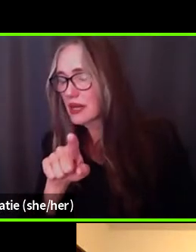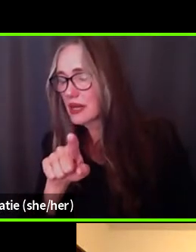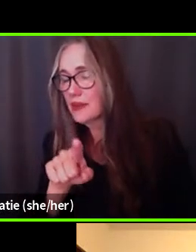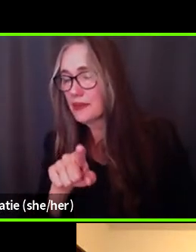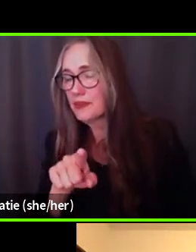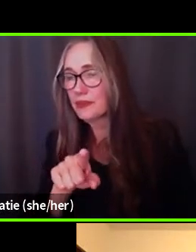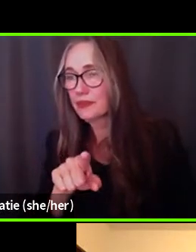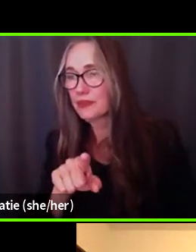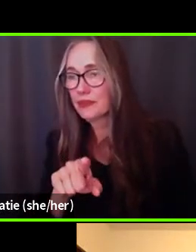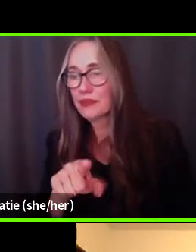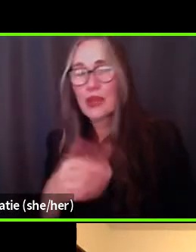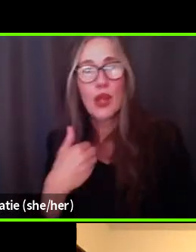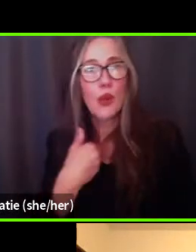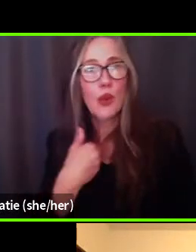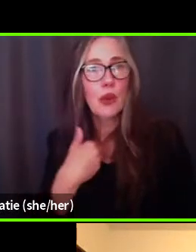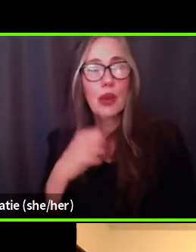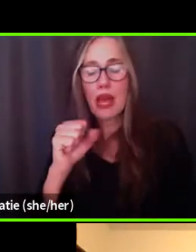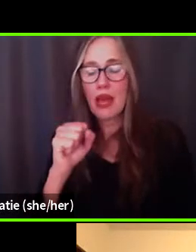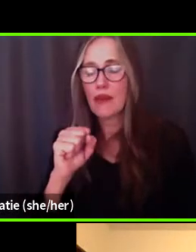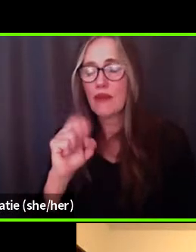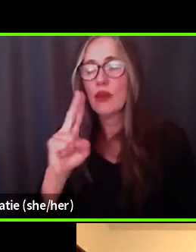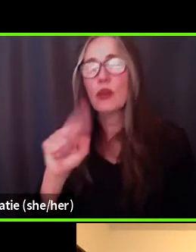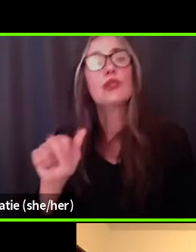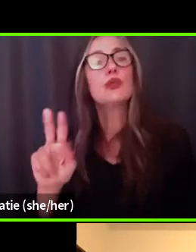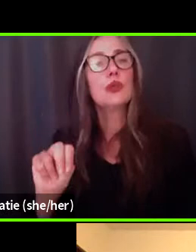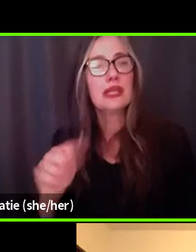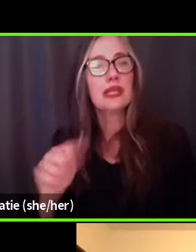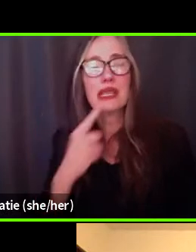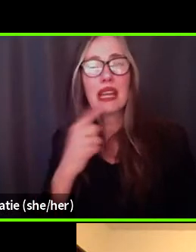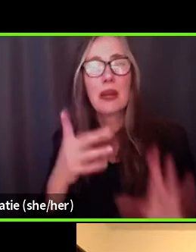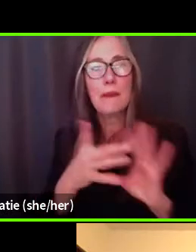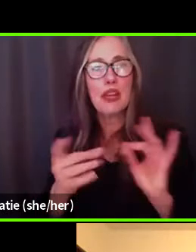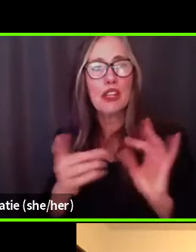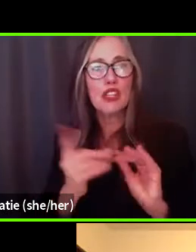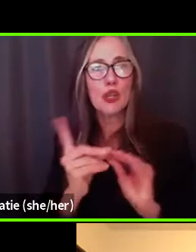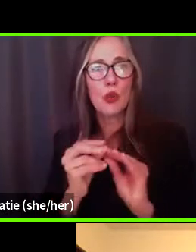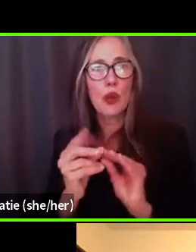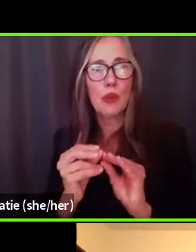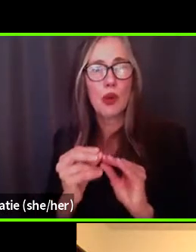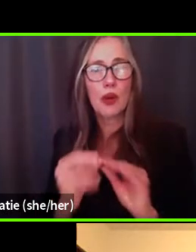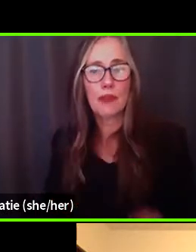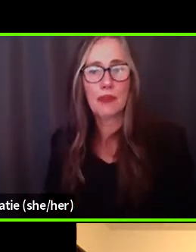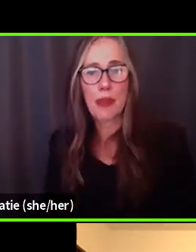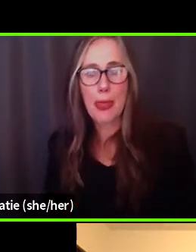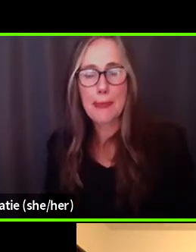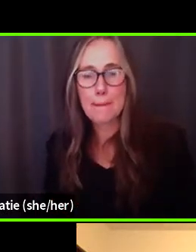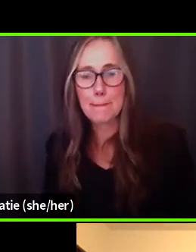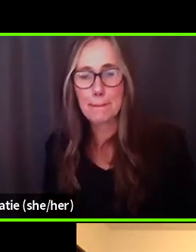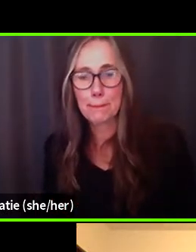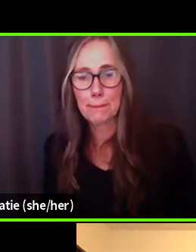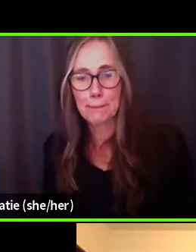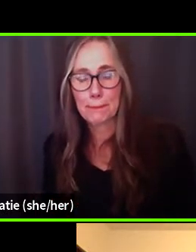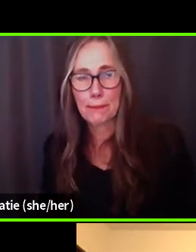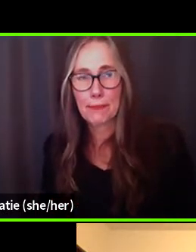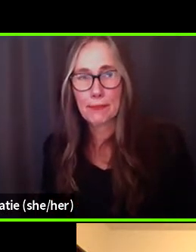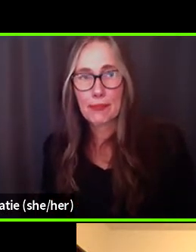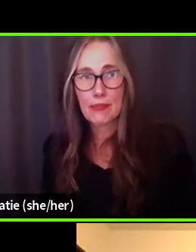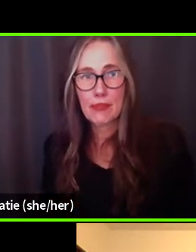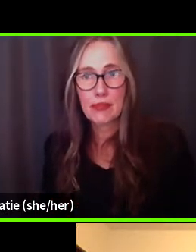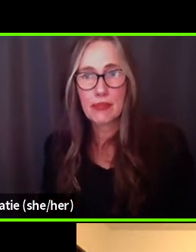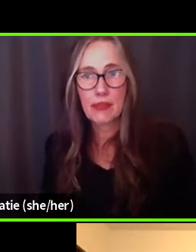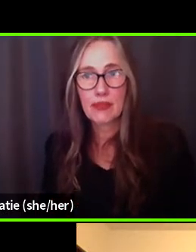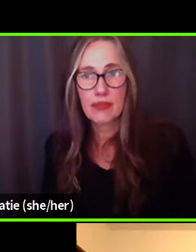um uh mention another one there well let's see it's hard to see let's let's go in